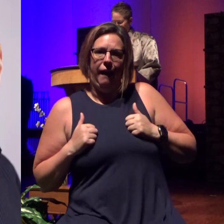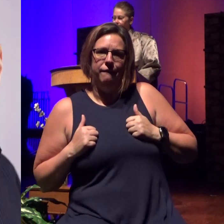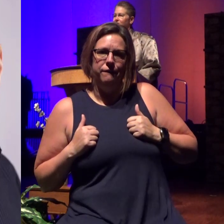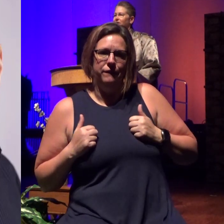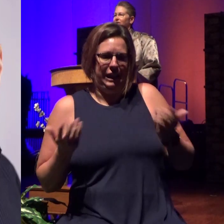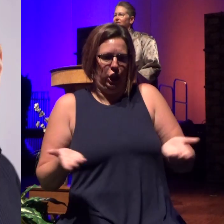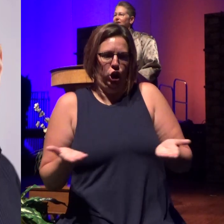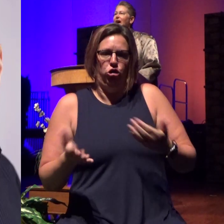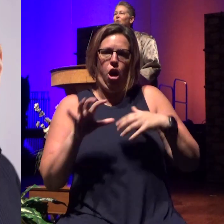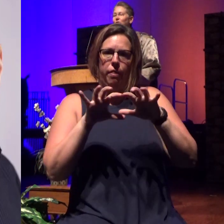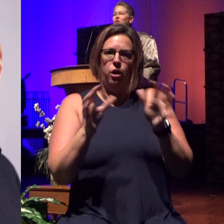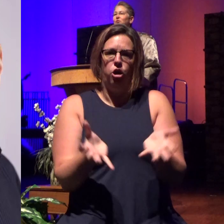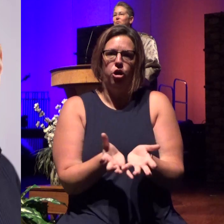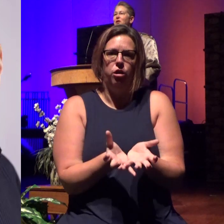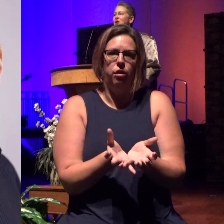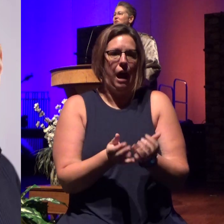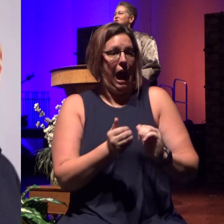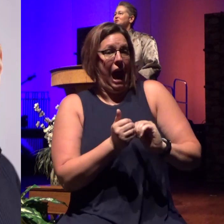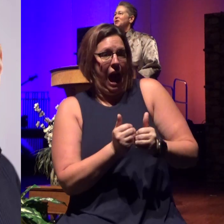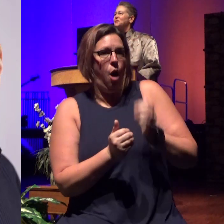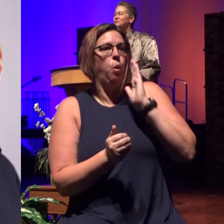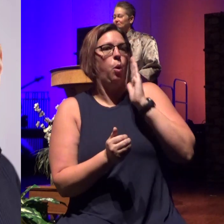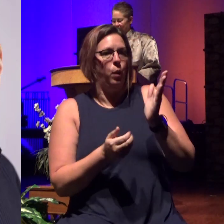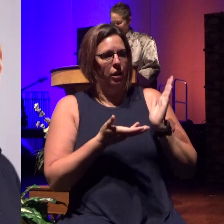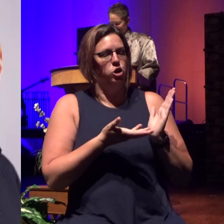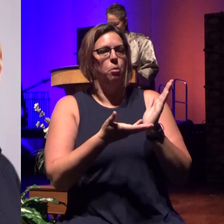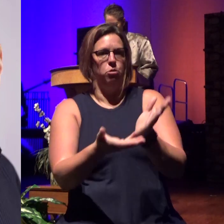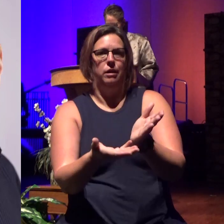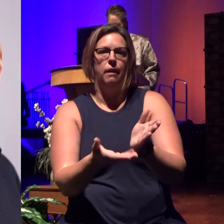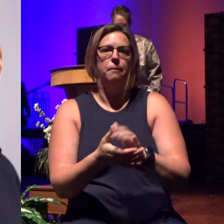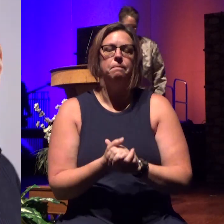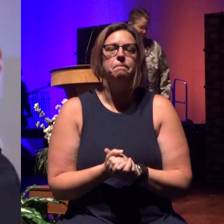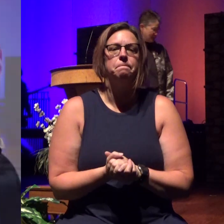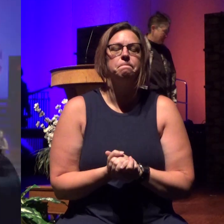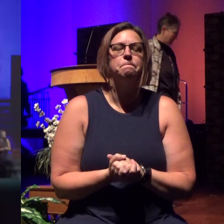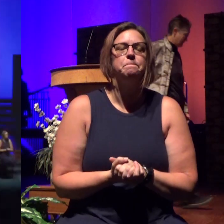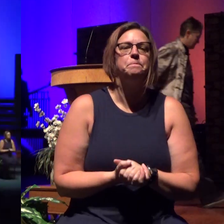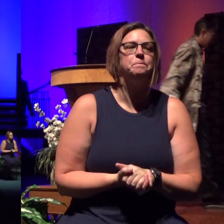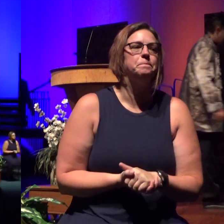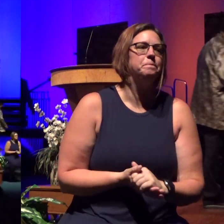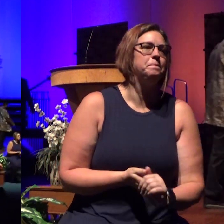walk the earth? How will you carry yourself?